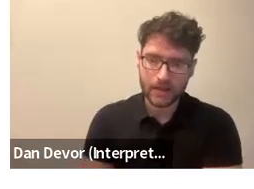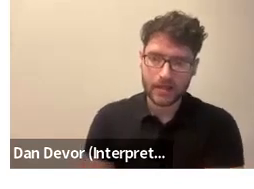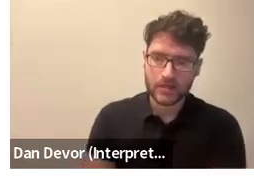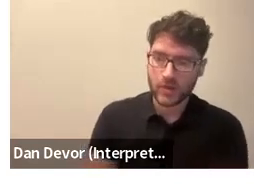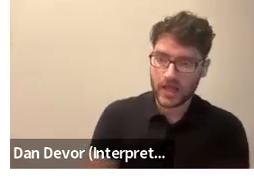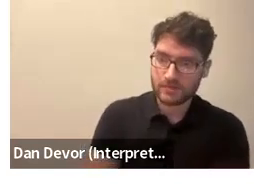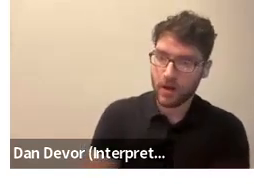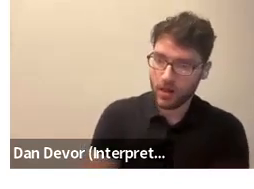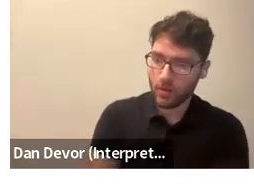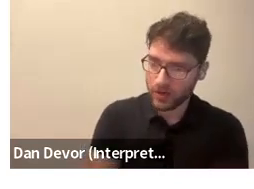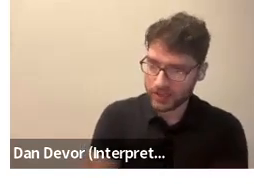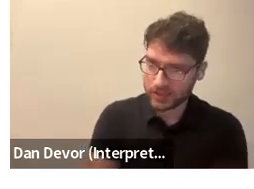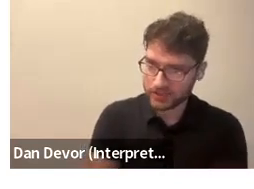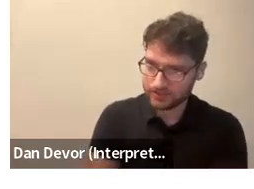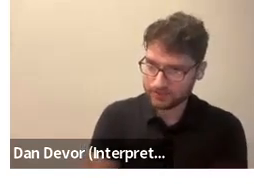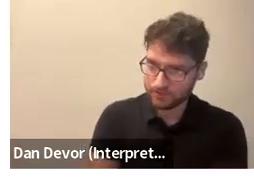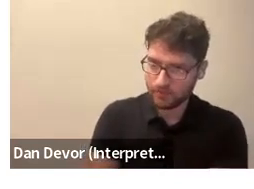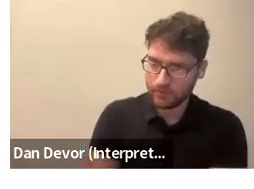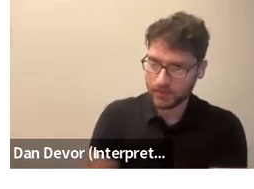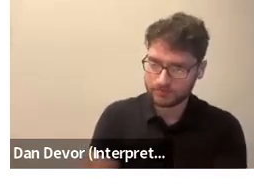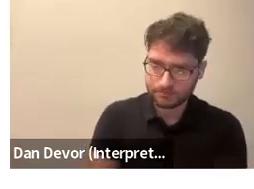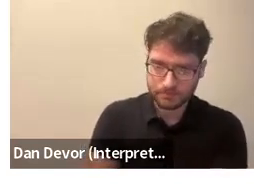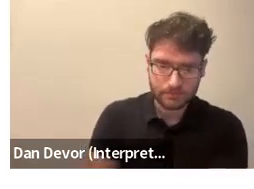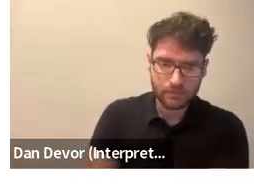about, as well as palm orientation,